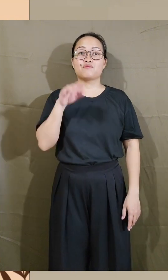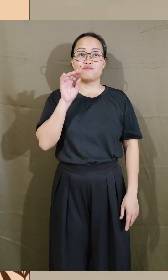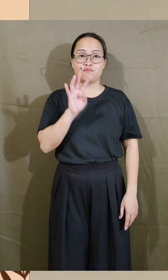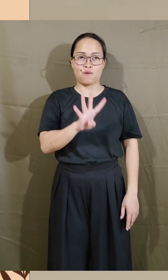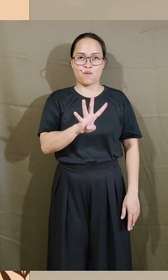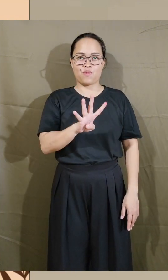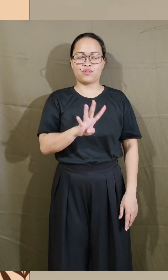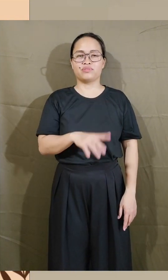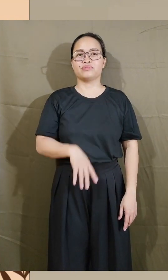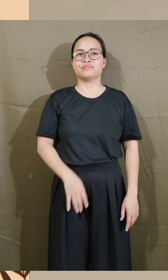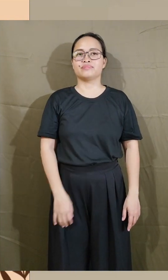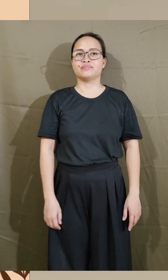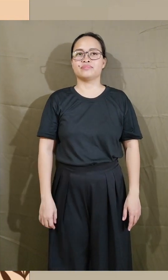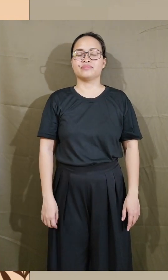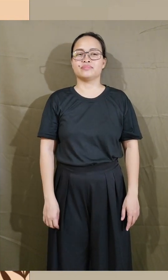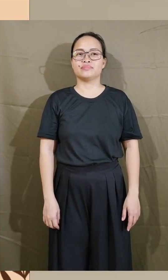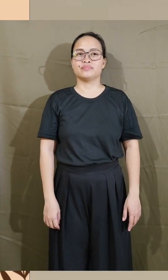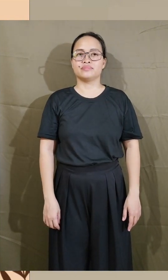4 lipsticks.